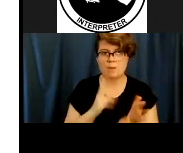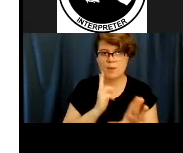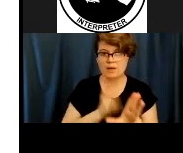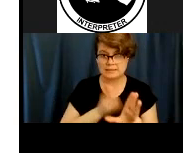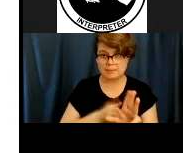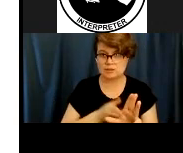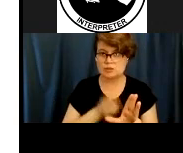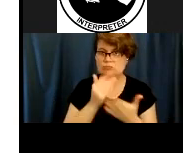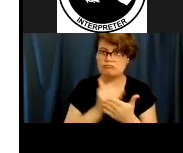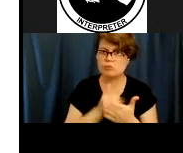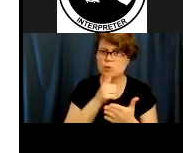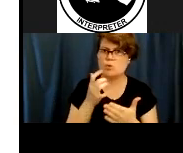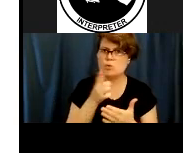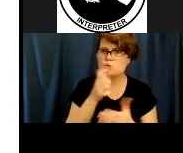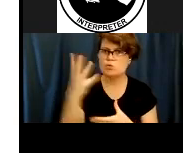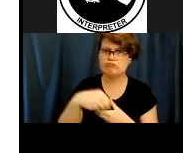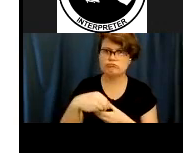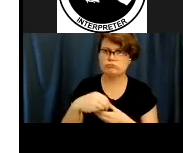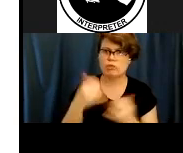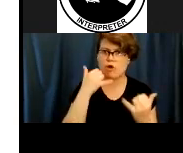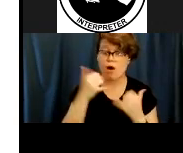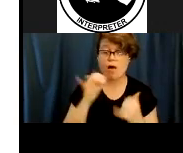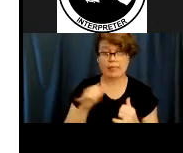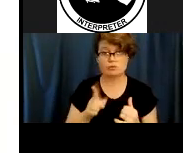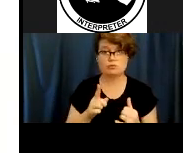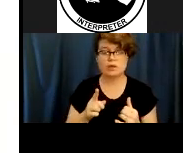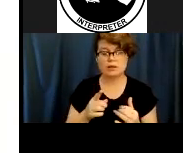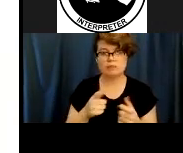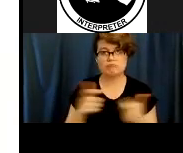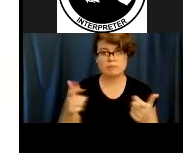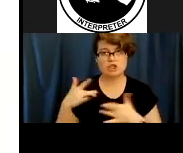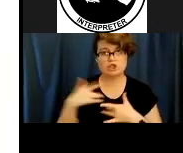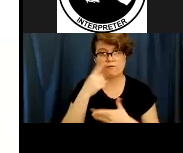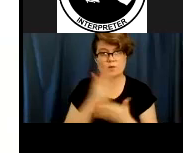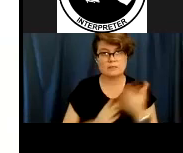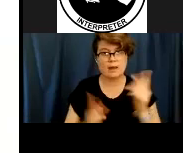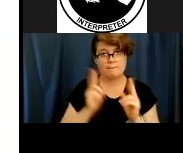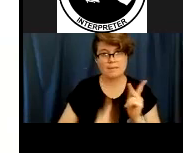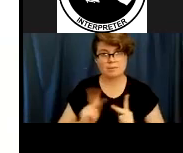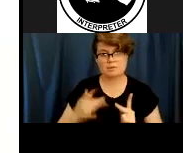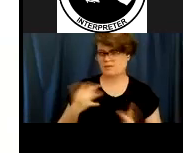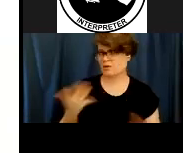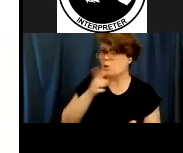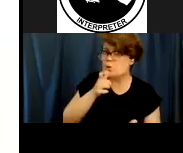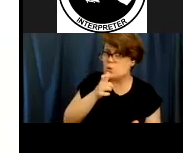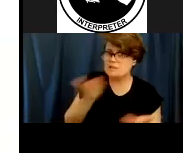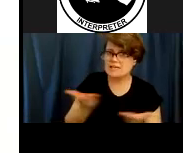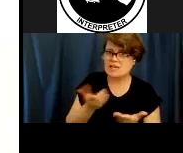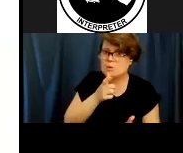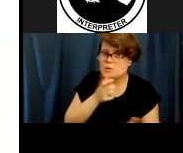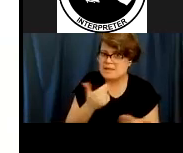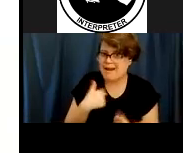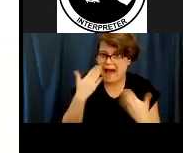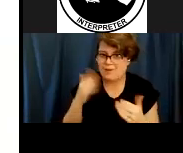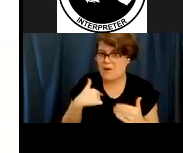all is on this call, right? That could be a really valid concern for folks, of just not having that awareness of, well, who all is existing in this